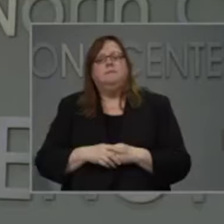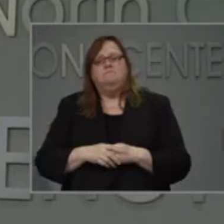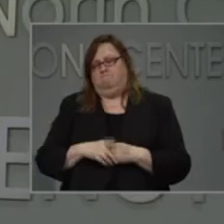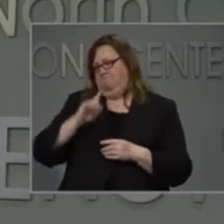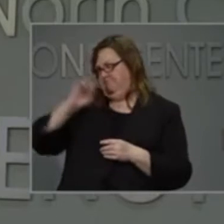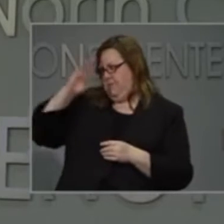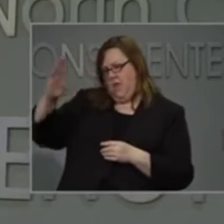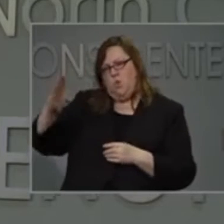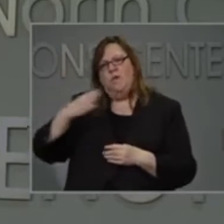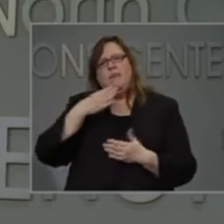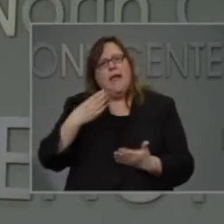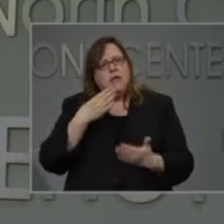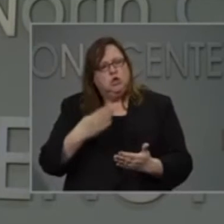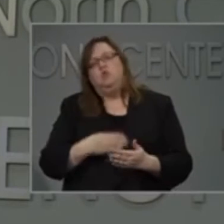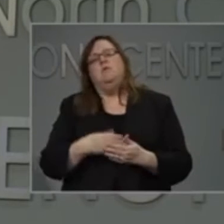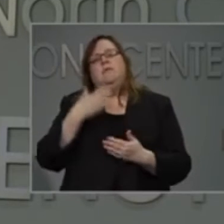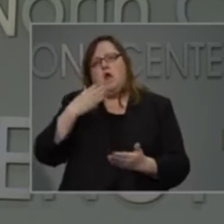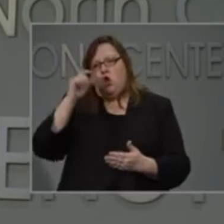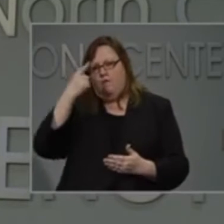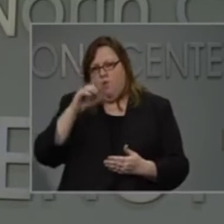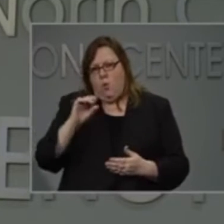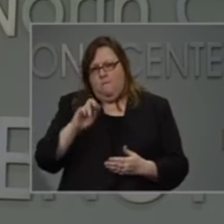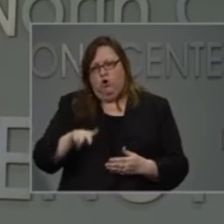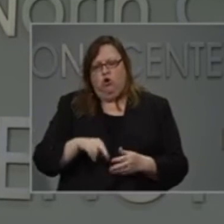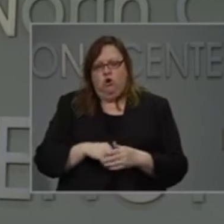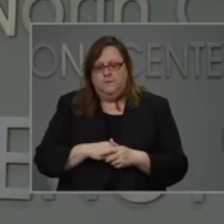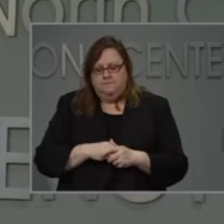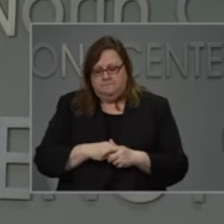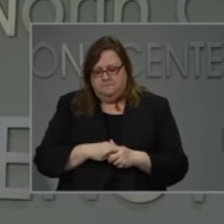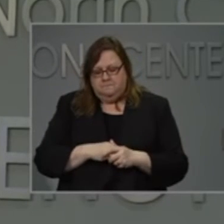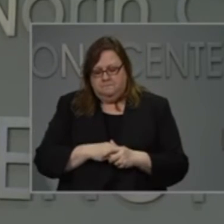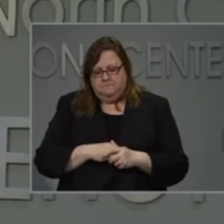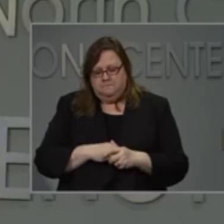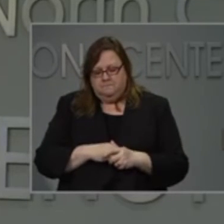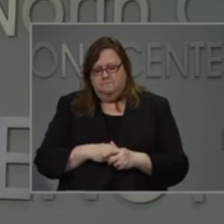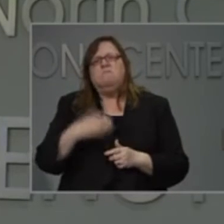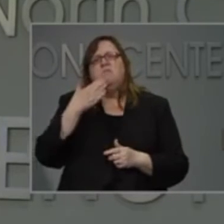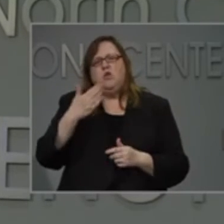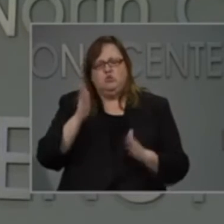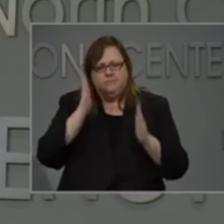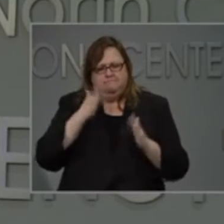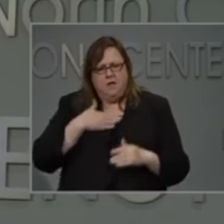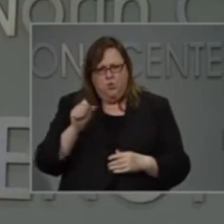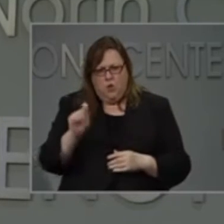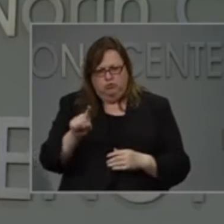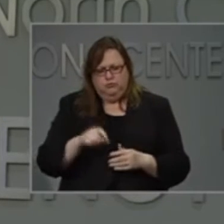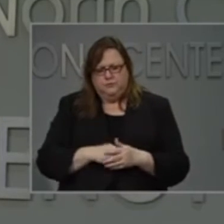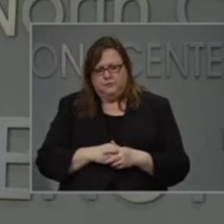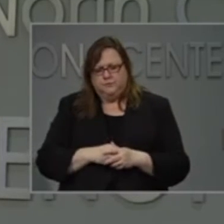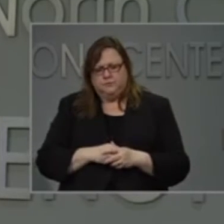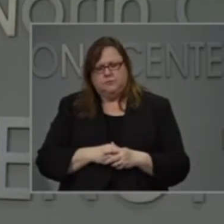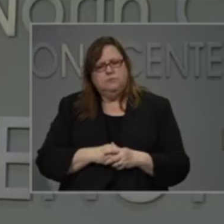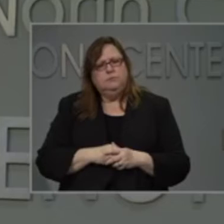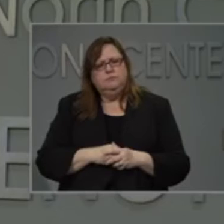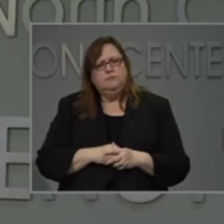Hey, Mr. Cooper, this is Hannah, or Governor Cooper, this is Hannah Jeffries with WITN. Thank you for taking my question. So the sheriff in Craven County has